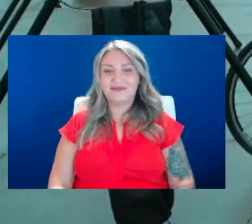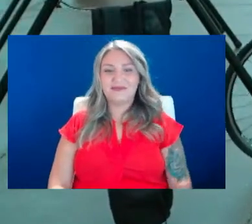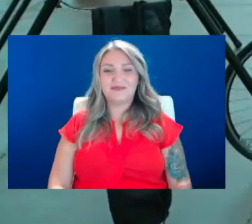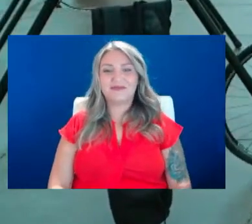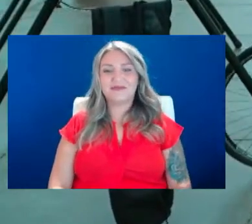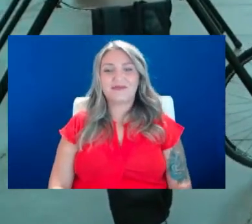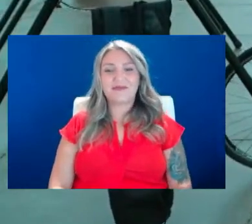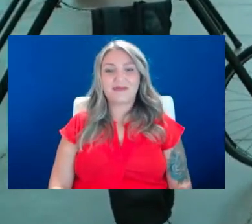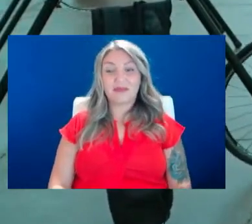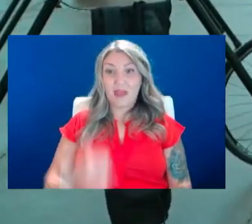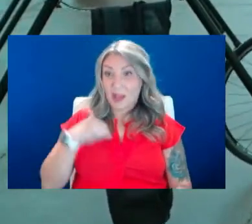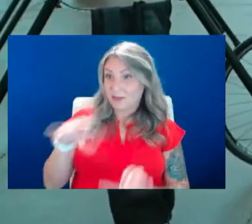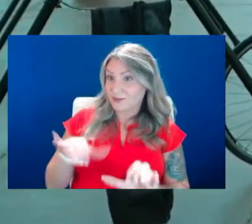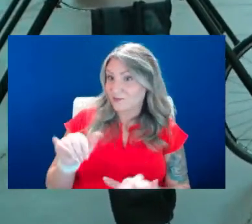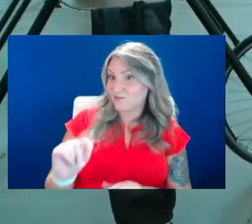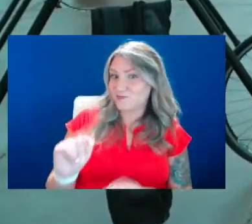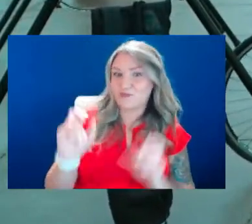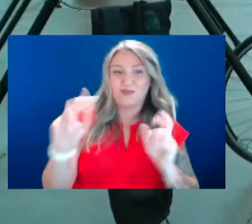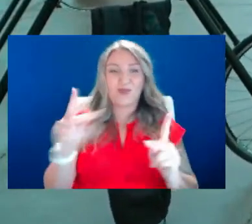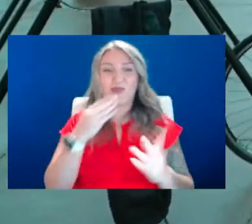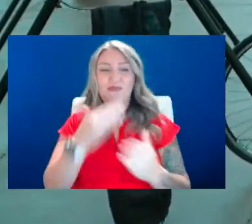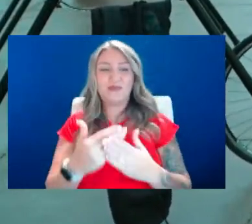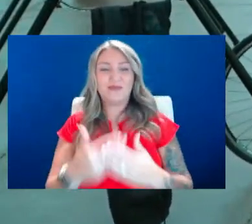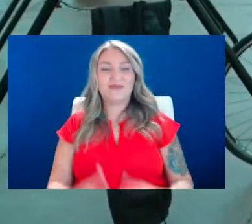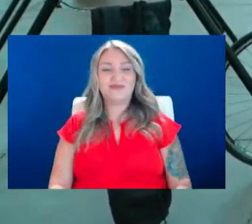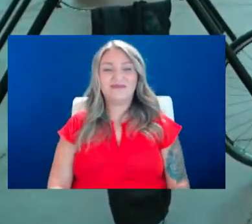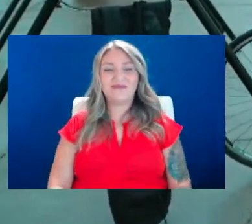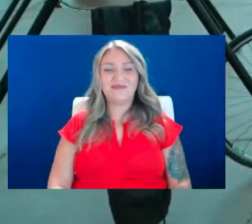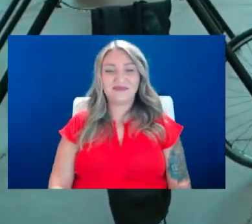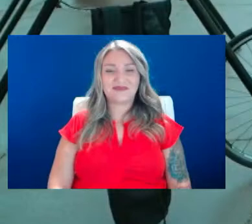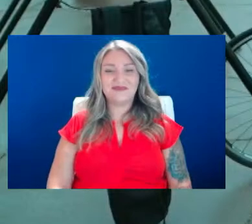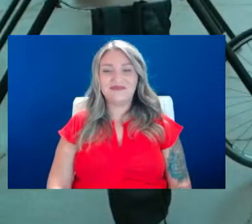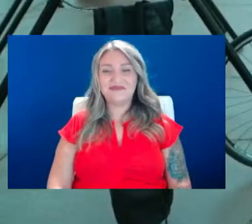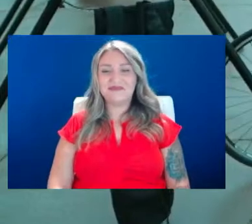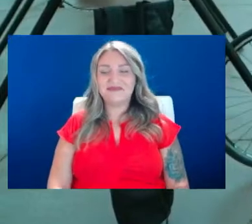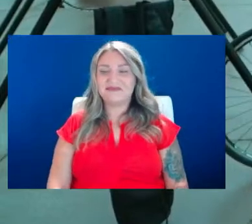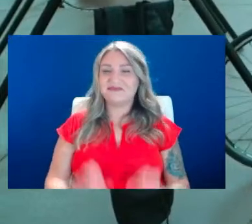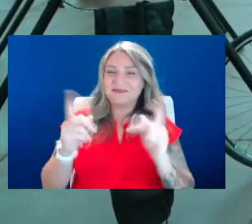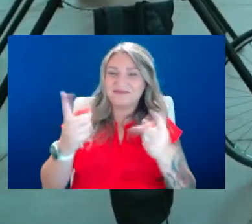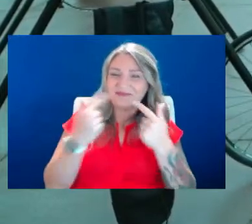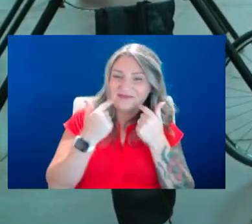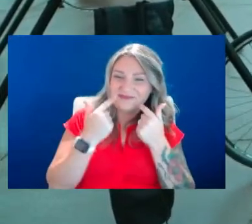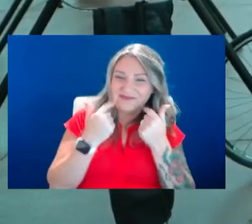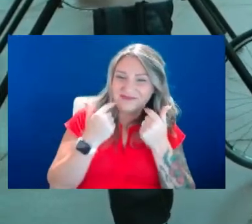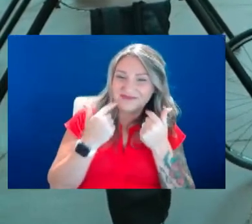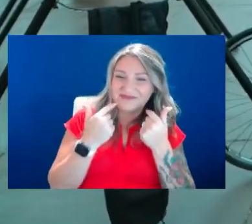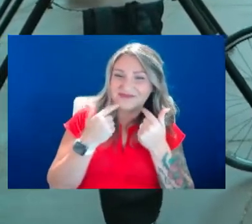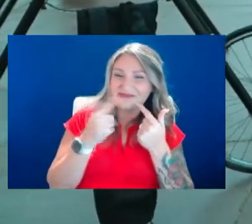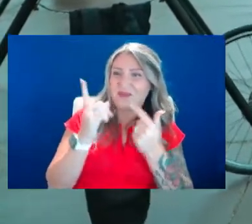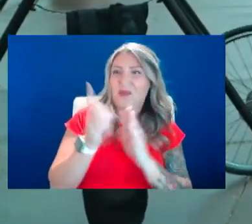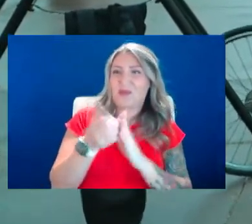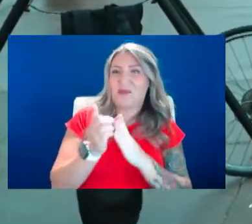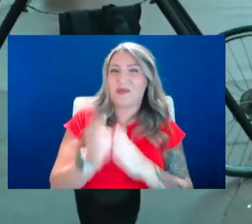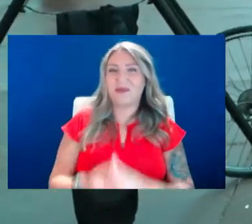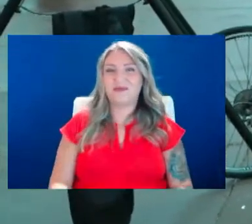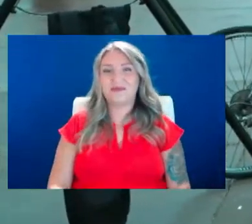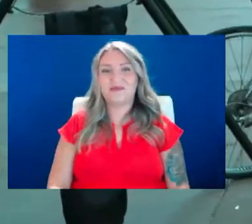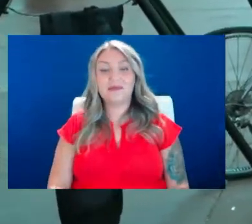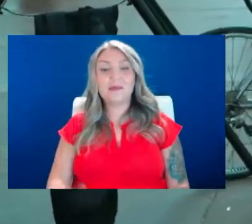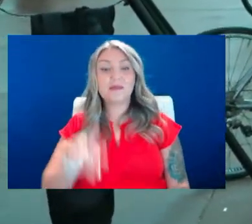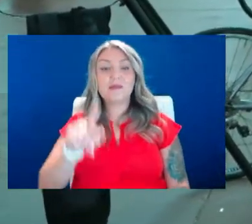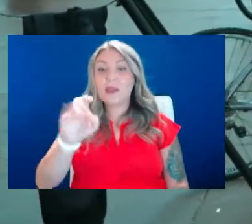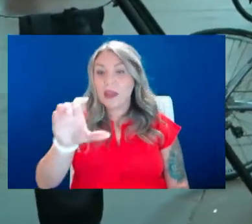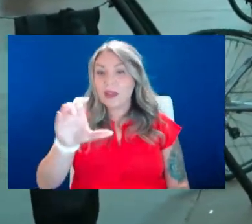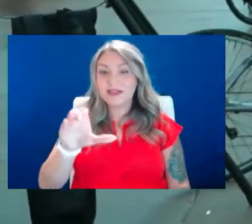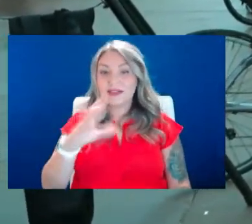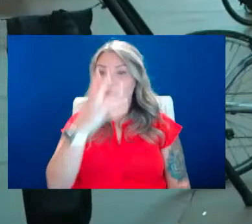I'm doing it? Okay, good. Okay. Okay, we're going to give him a moment. Casey Wolf is